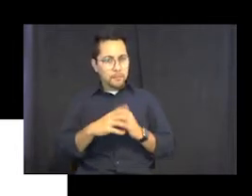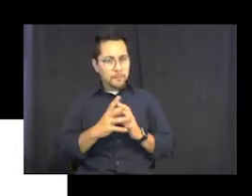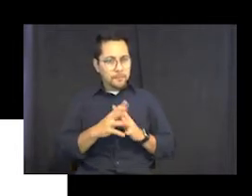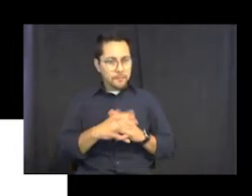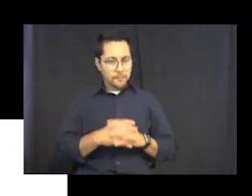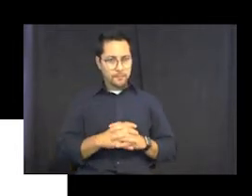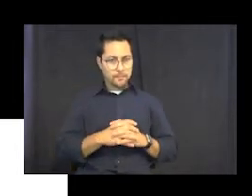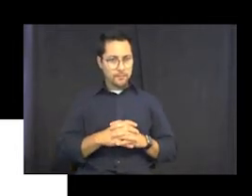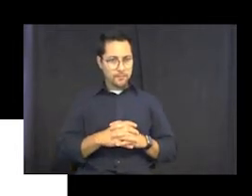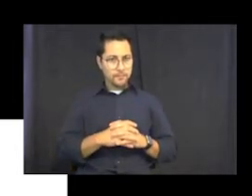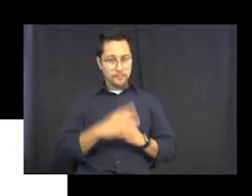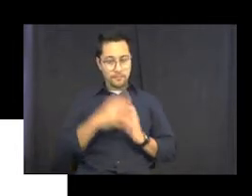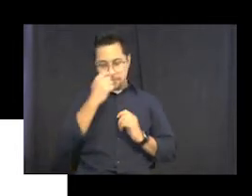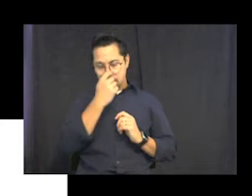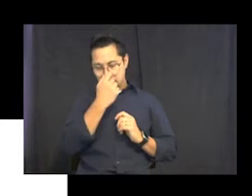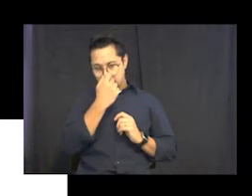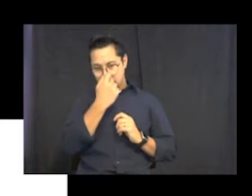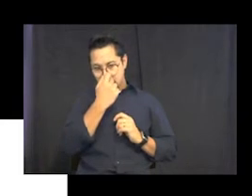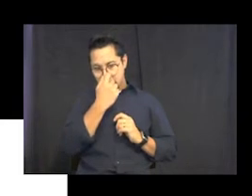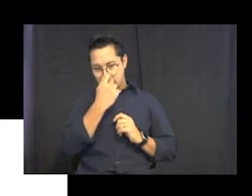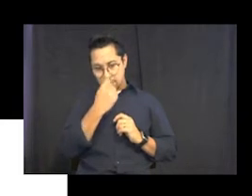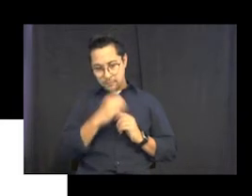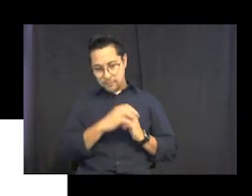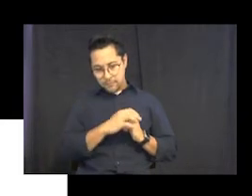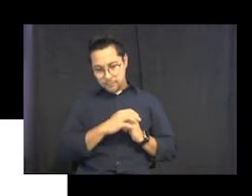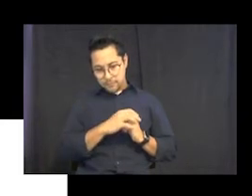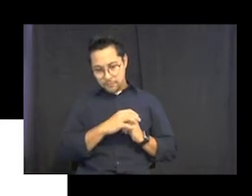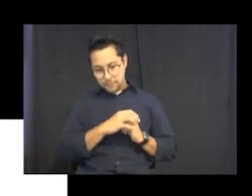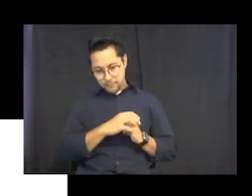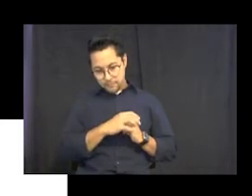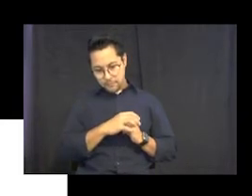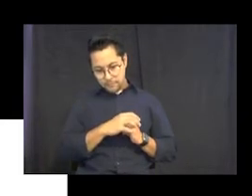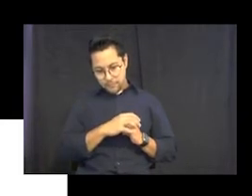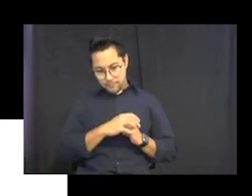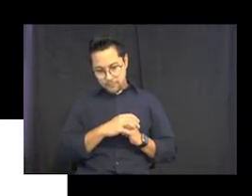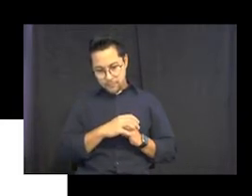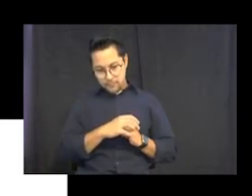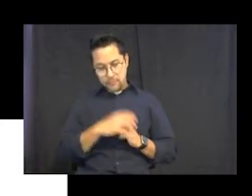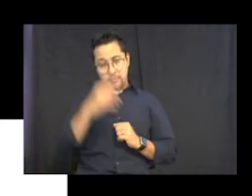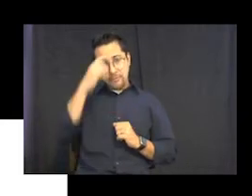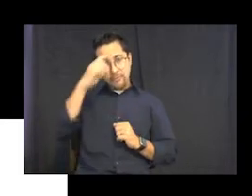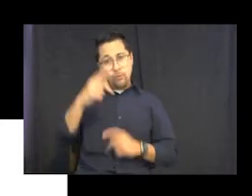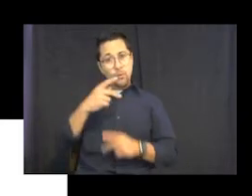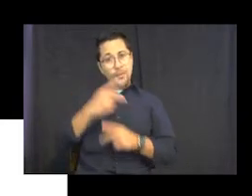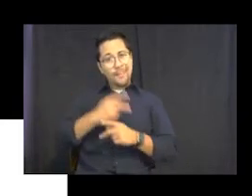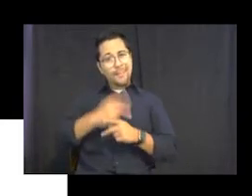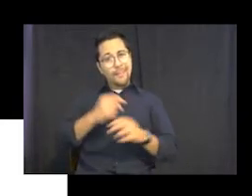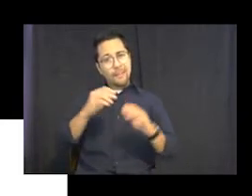And the challenge for getting caregivers